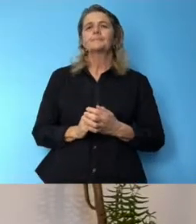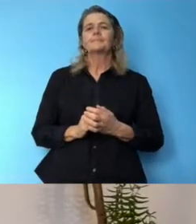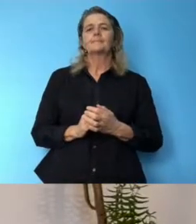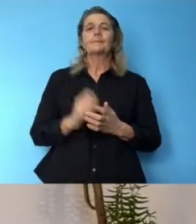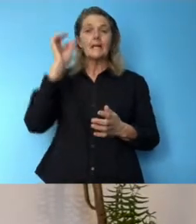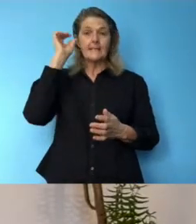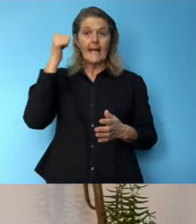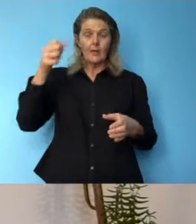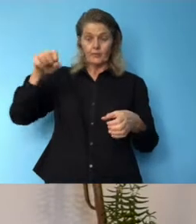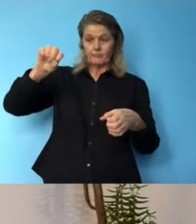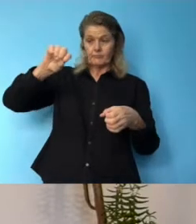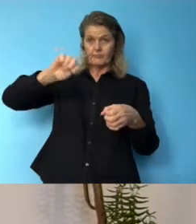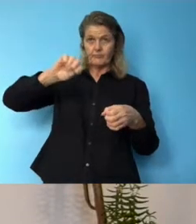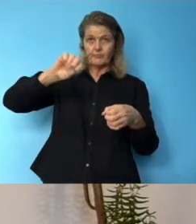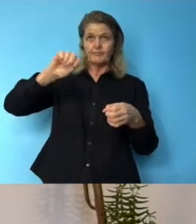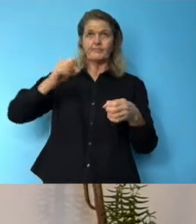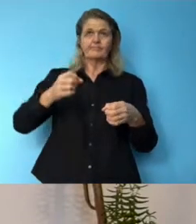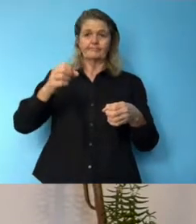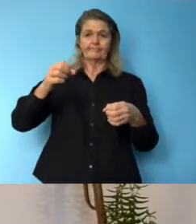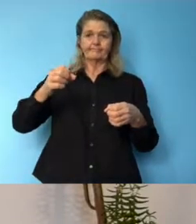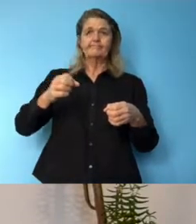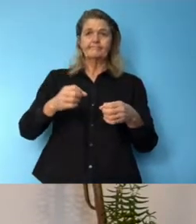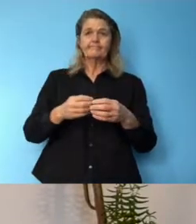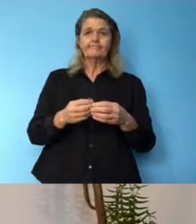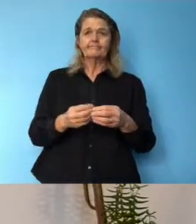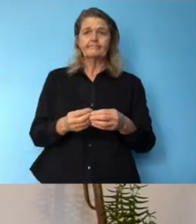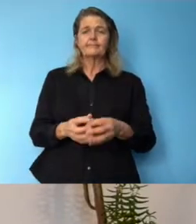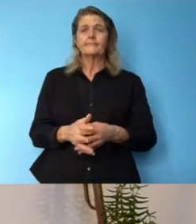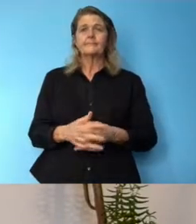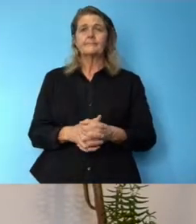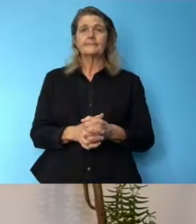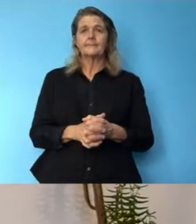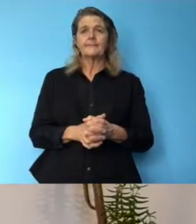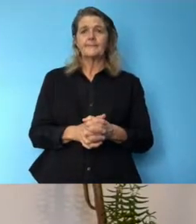definitely use too much purple here. We'll put our yellow in